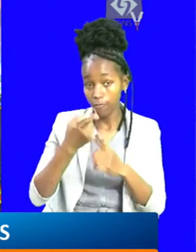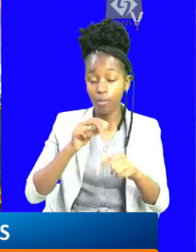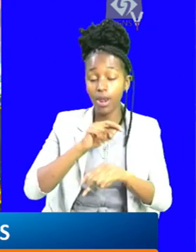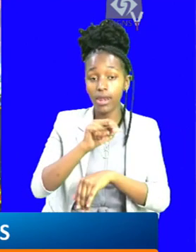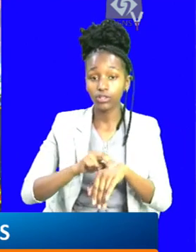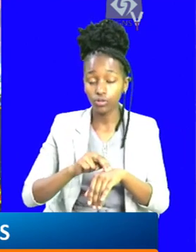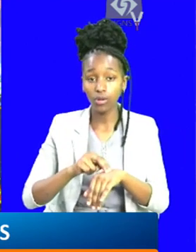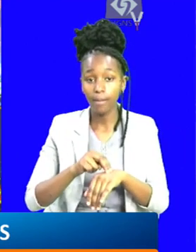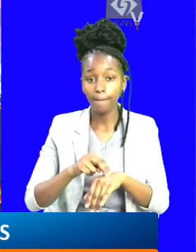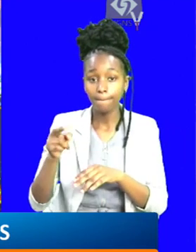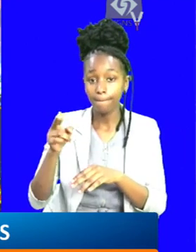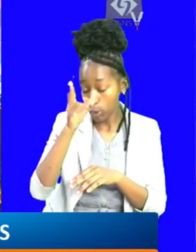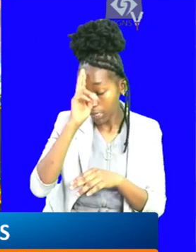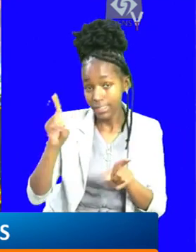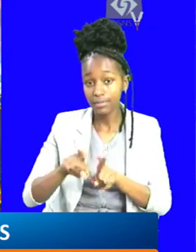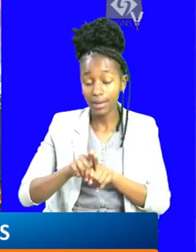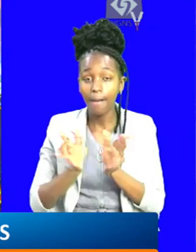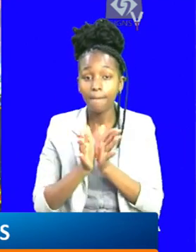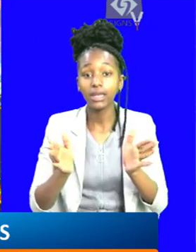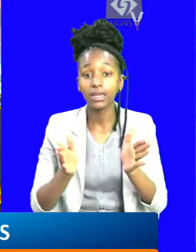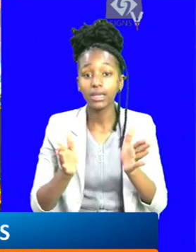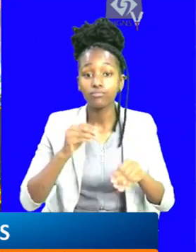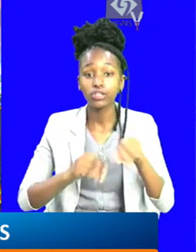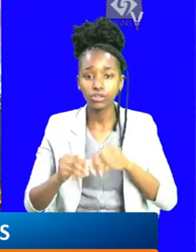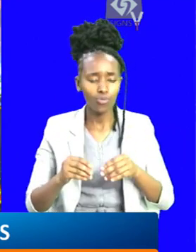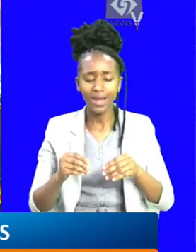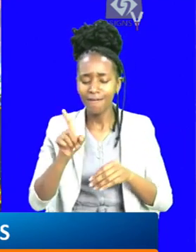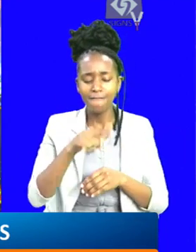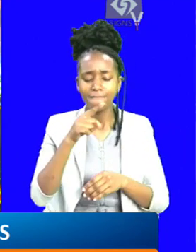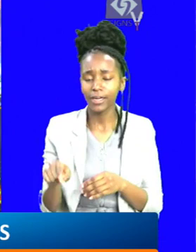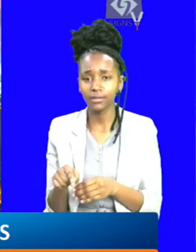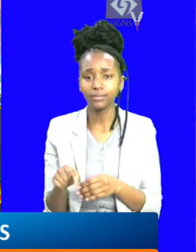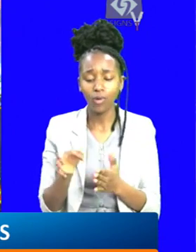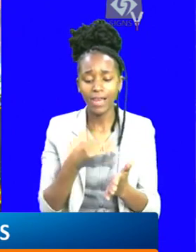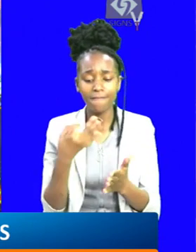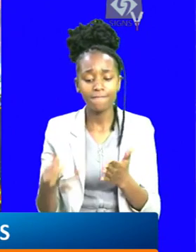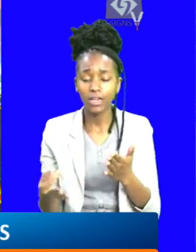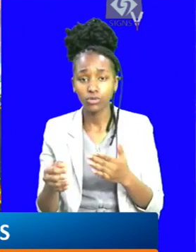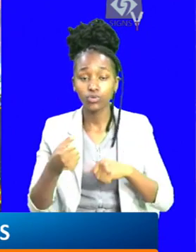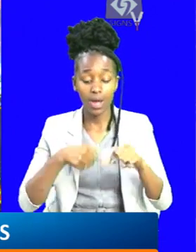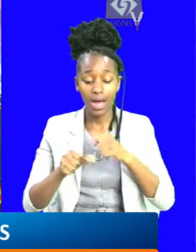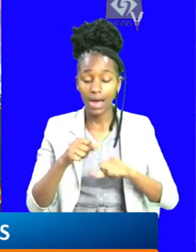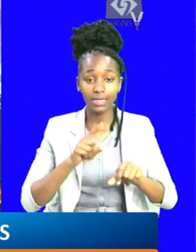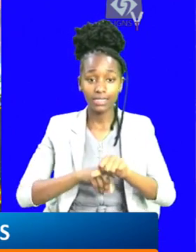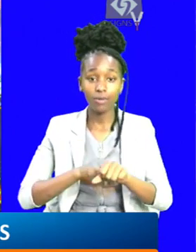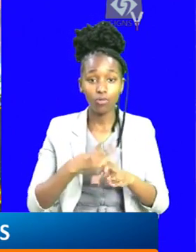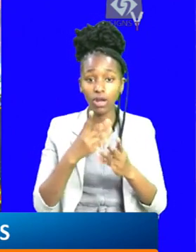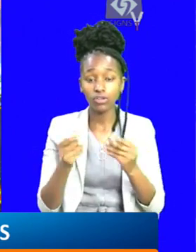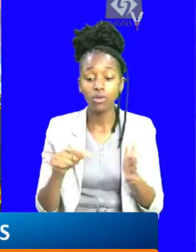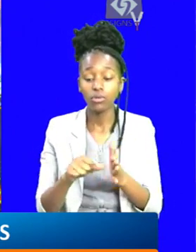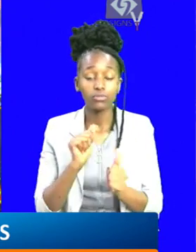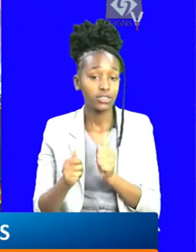ad hoc committee investigating the Shakahola deaths that officers from the National Police, the Office of